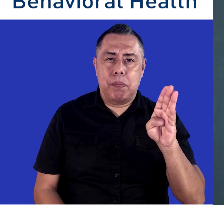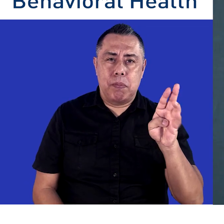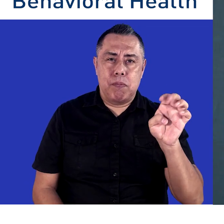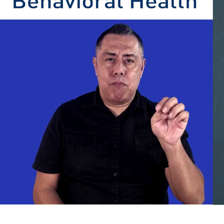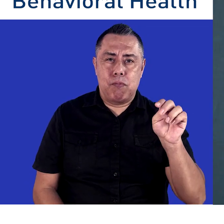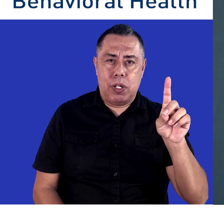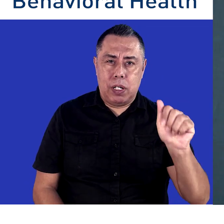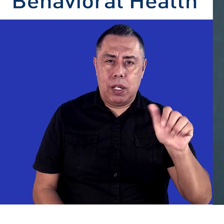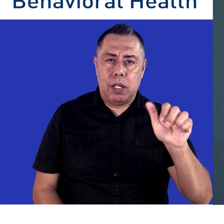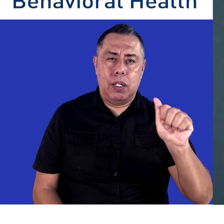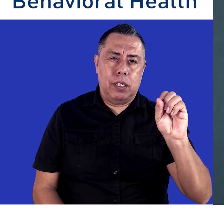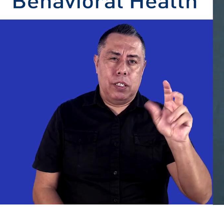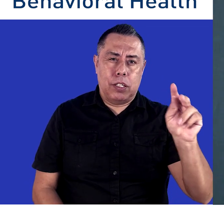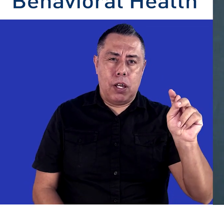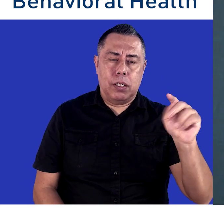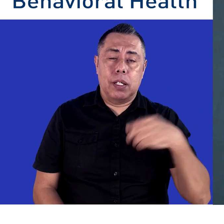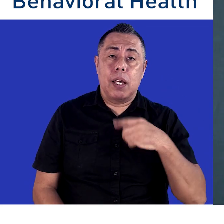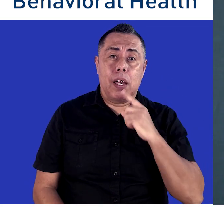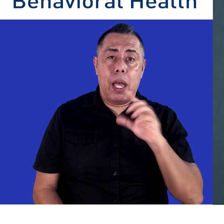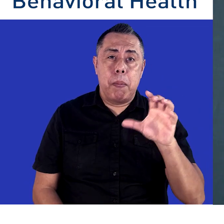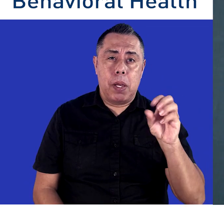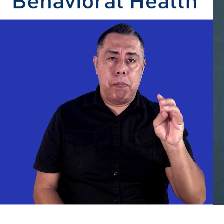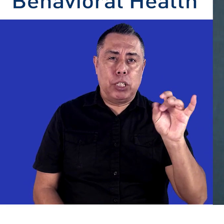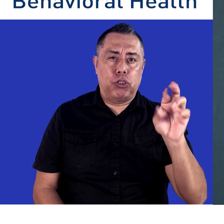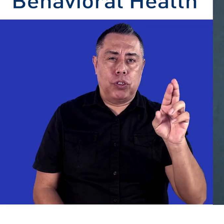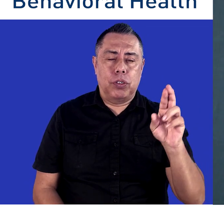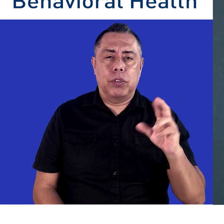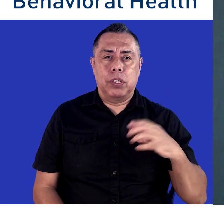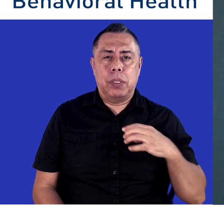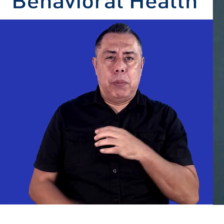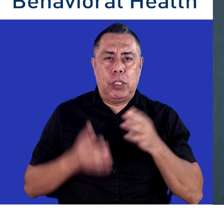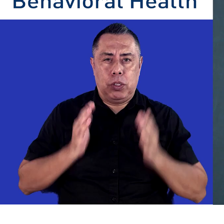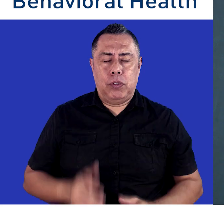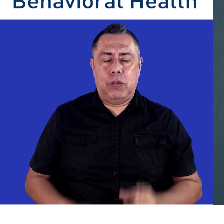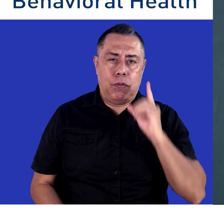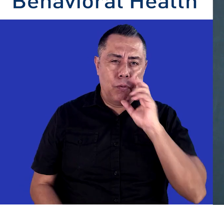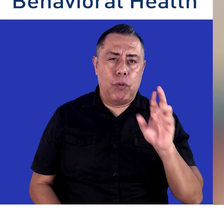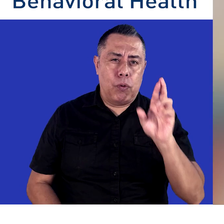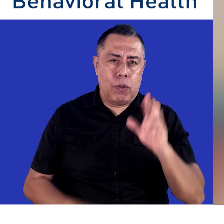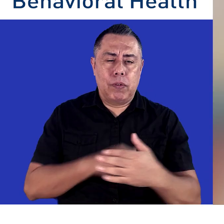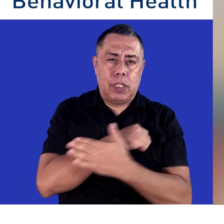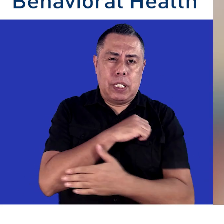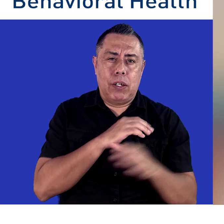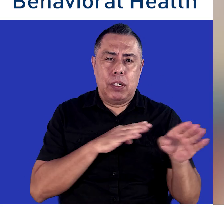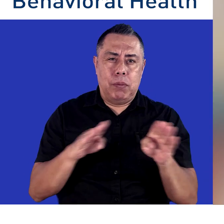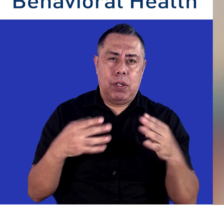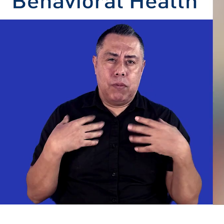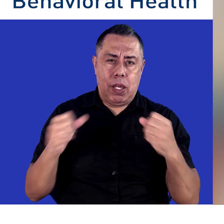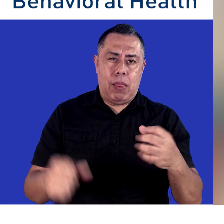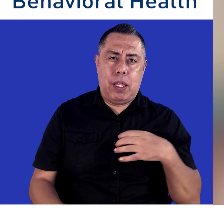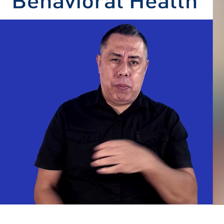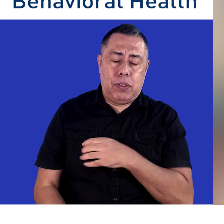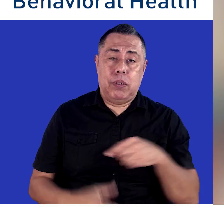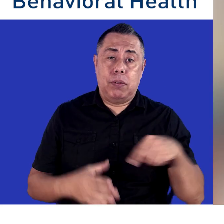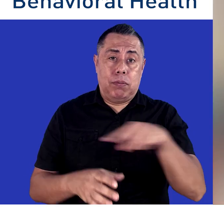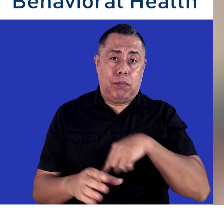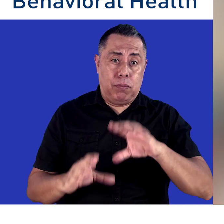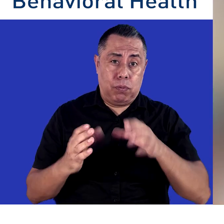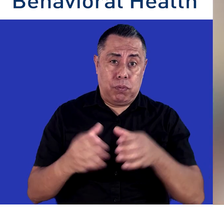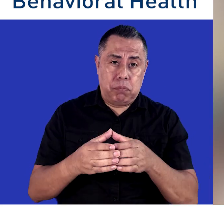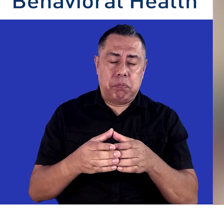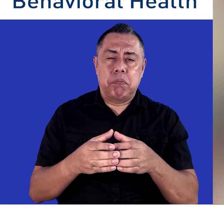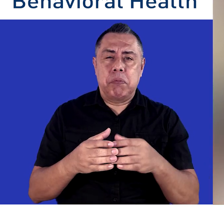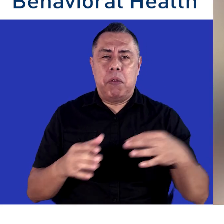Welcome. My name is Brenda Scott, and I'm a commissioner with the Riverside County Behavioral Health Commission. The Behavioral Health Commission is an advisory